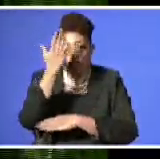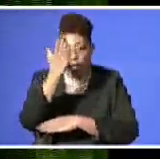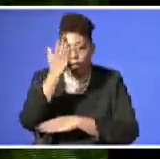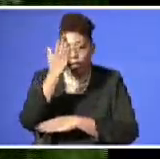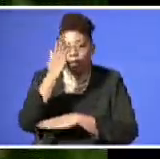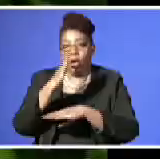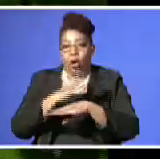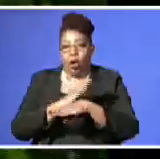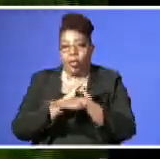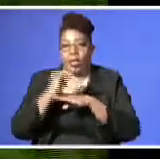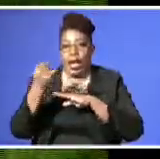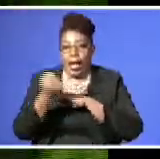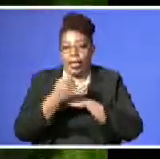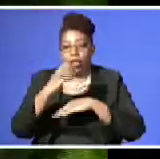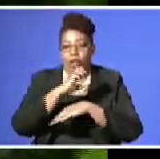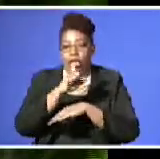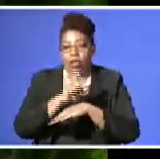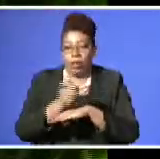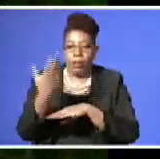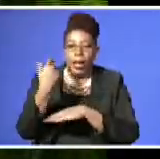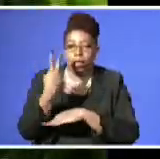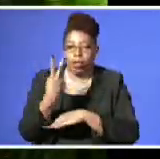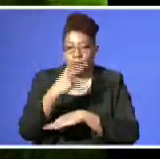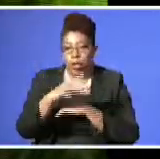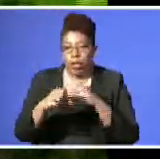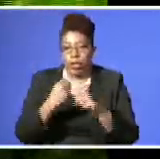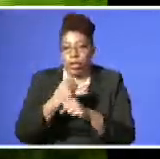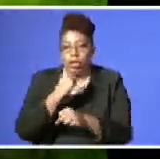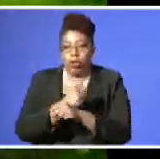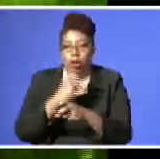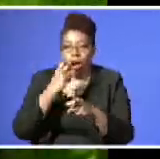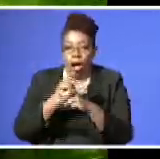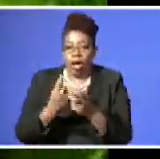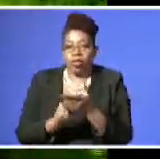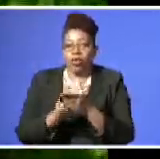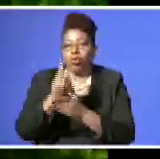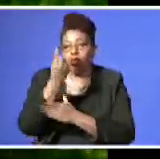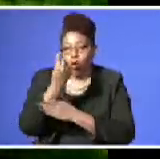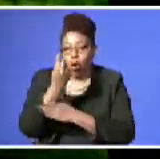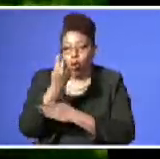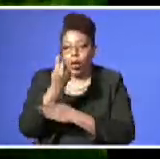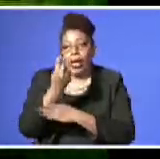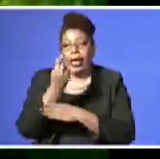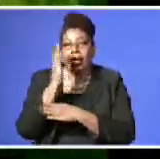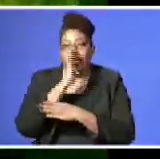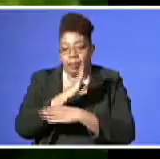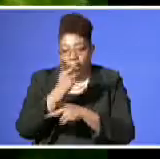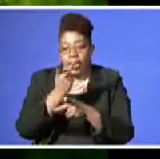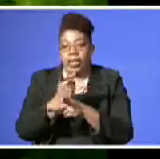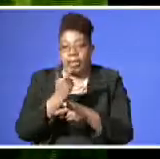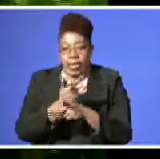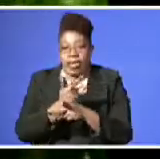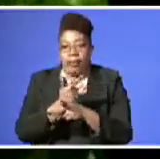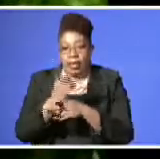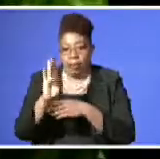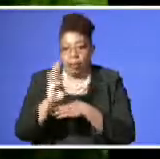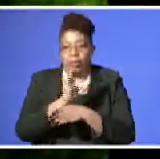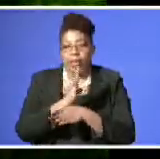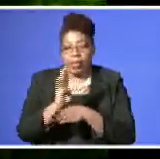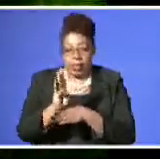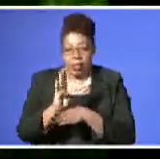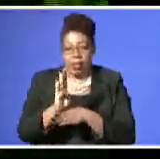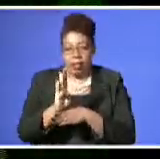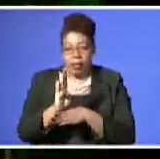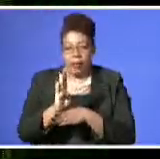of Exuma. Within the last 2 years, he has worked hard to grow his beekeeping business. He transitioned from working with chemicals to paying